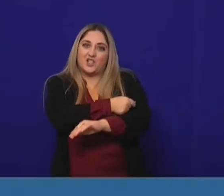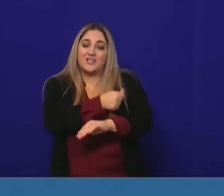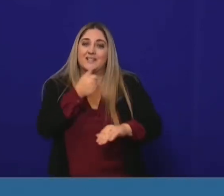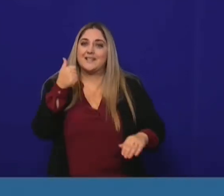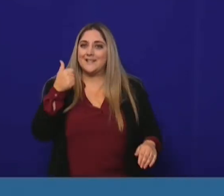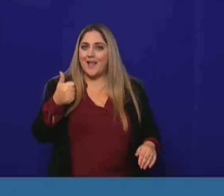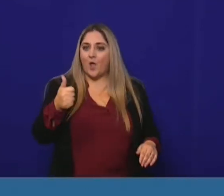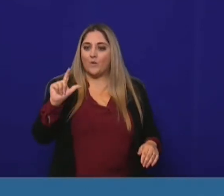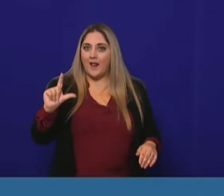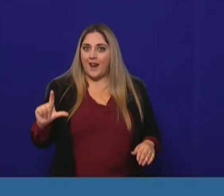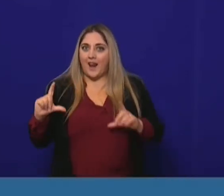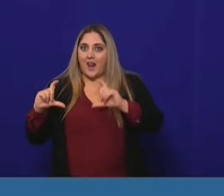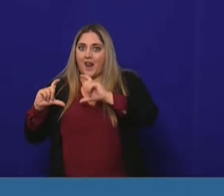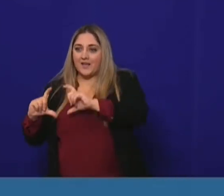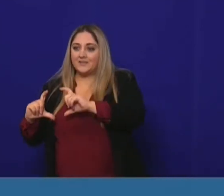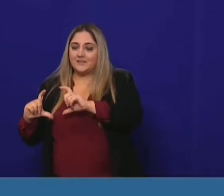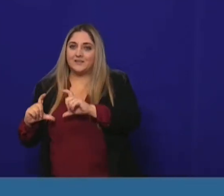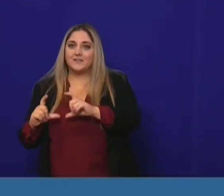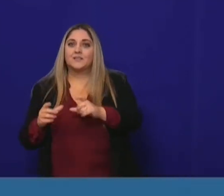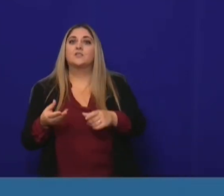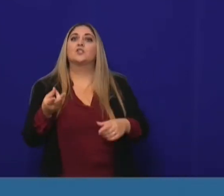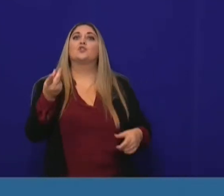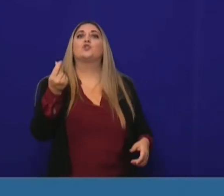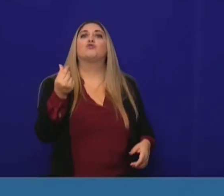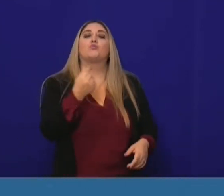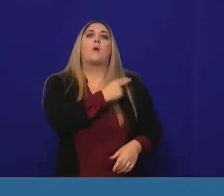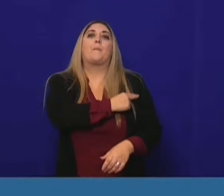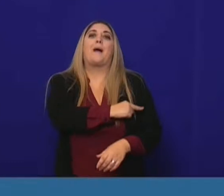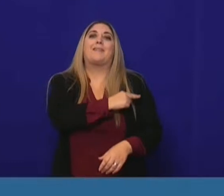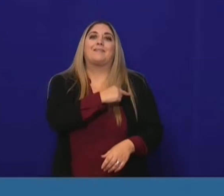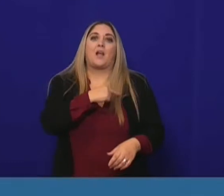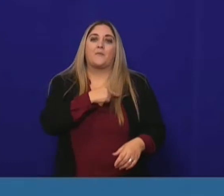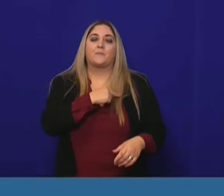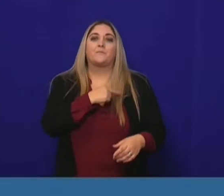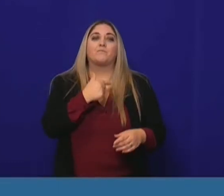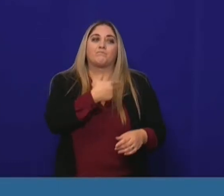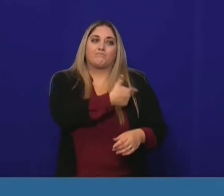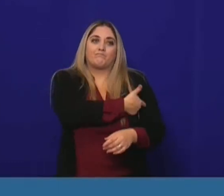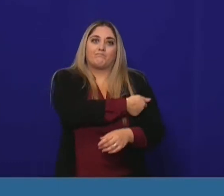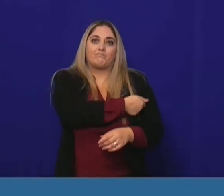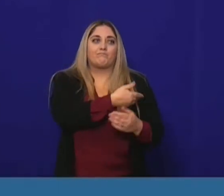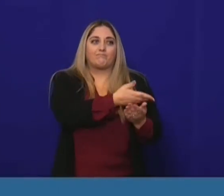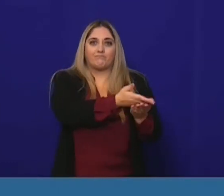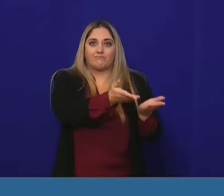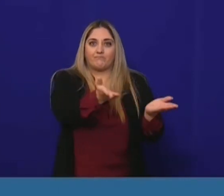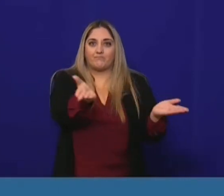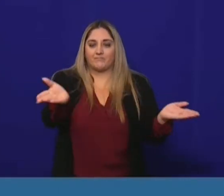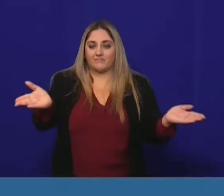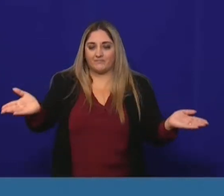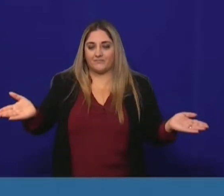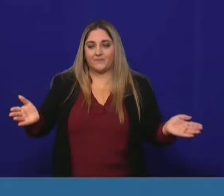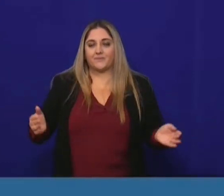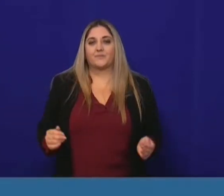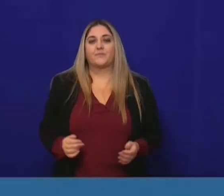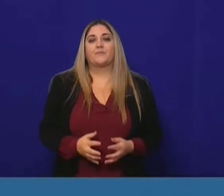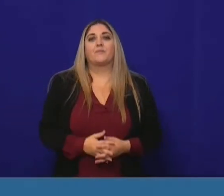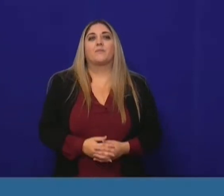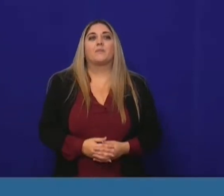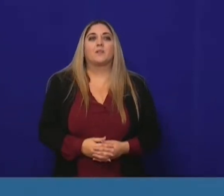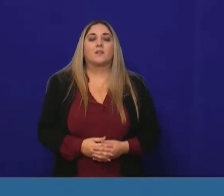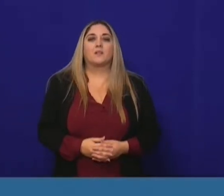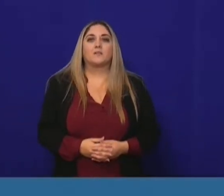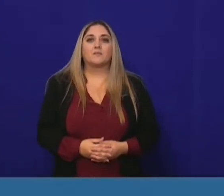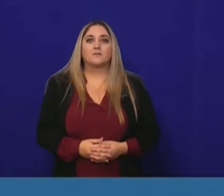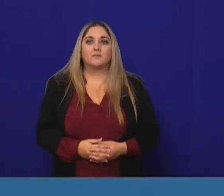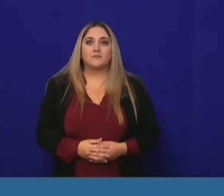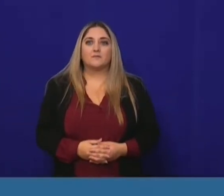il-liċenzjata l-vaccine u jkun hemm available, aħna wkoll Malta jkollna it-tilqim available għall-popolazzjoni tagħna.